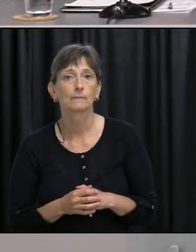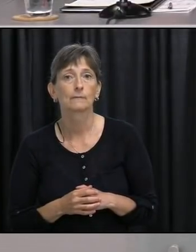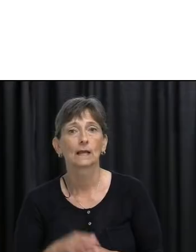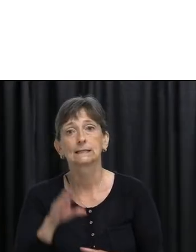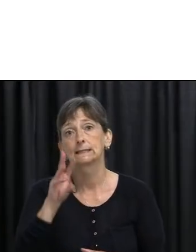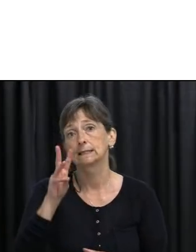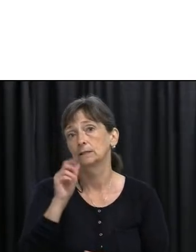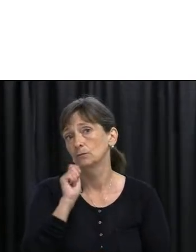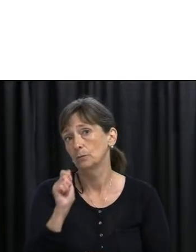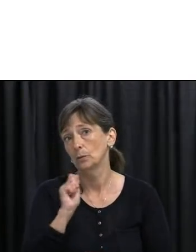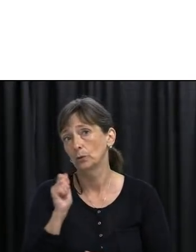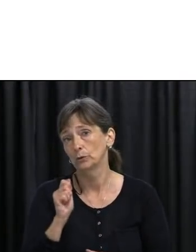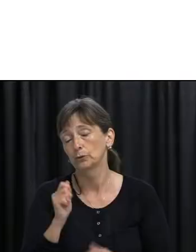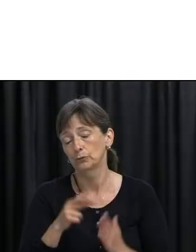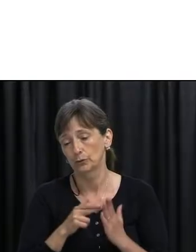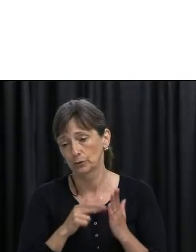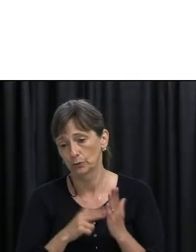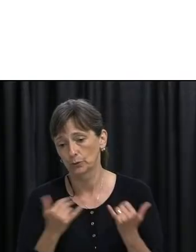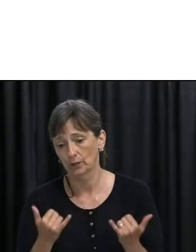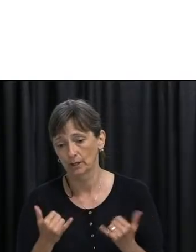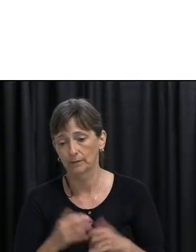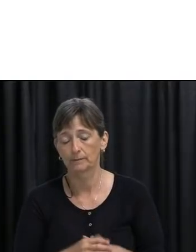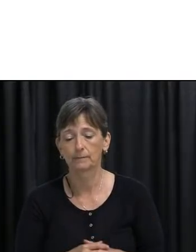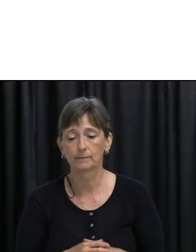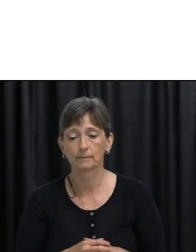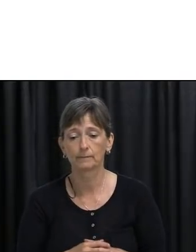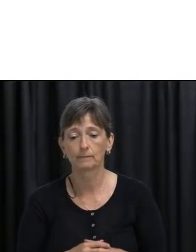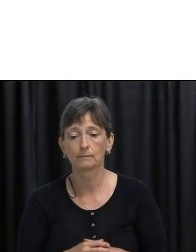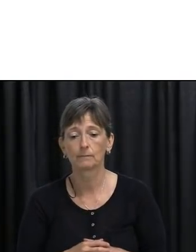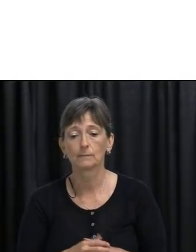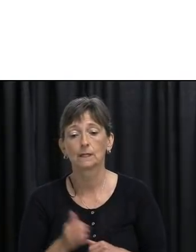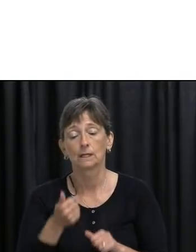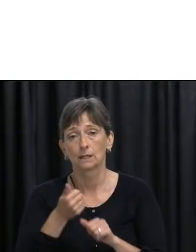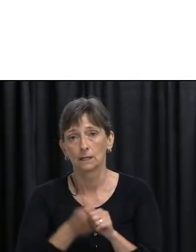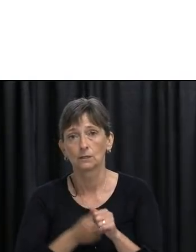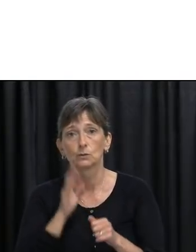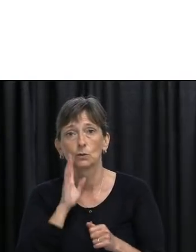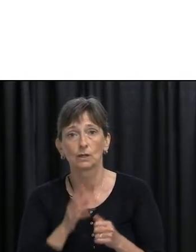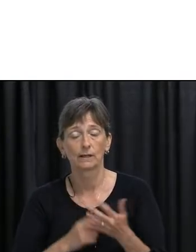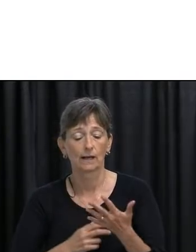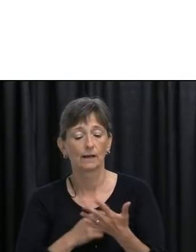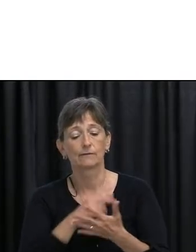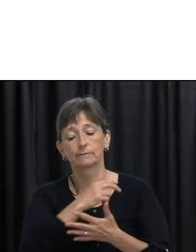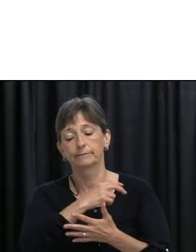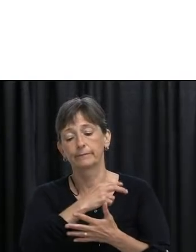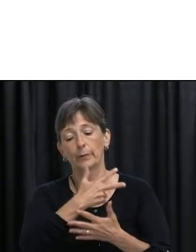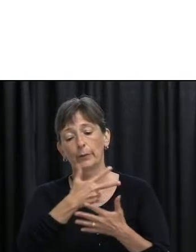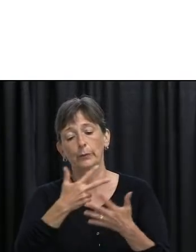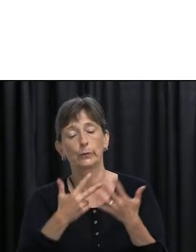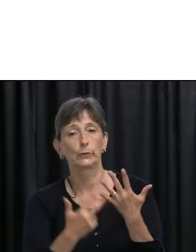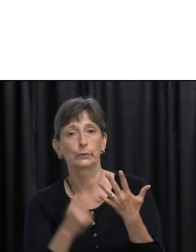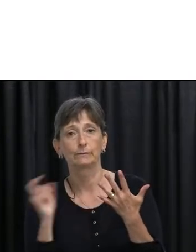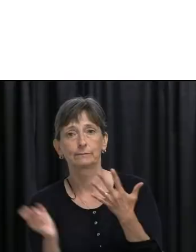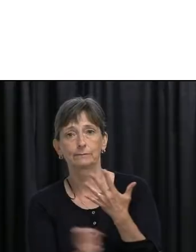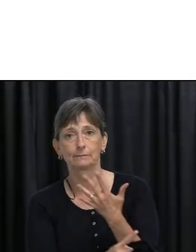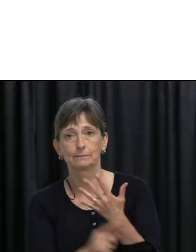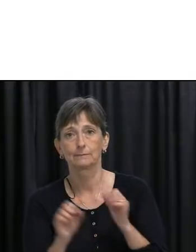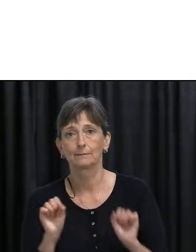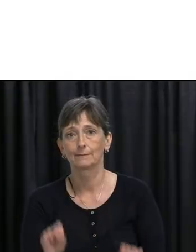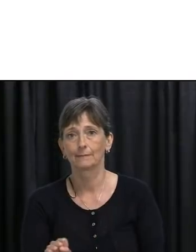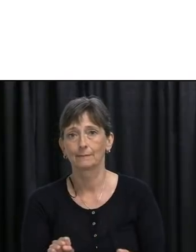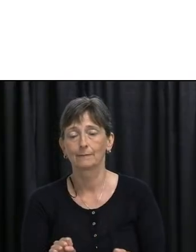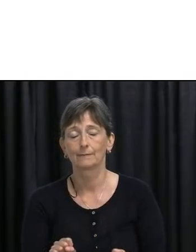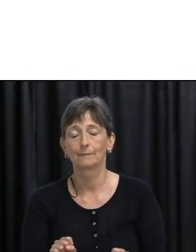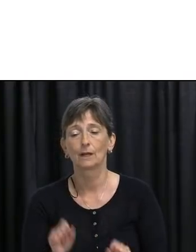6 reporters registered for today's call. Each reporter will have the opportunity to ask 2 questions and 1 follow-up. We suggest you not